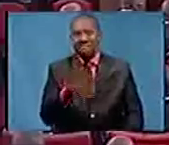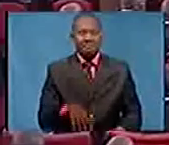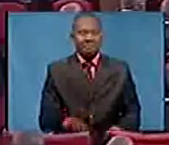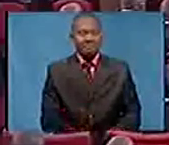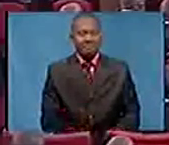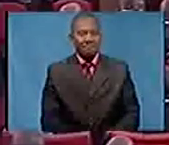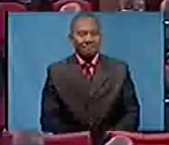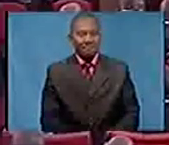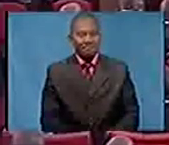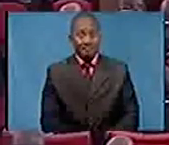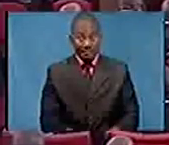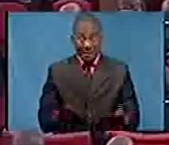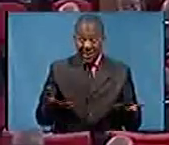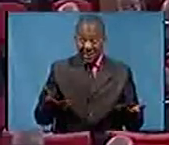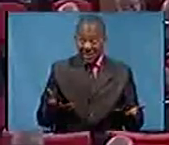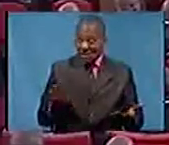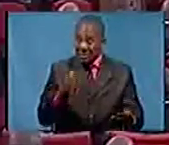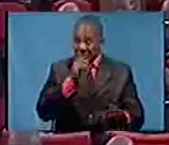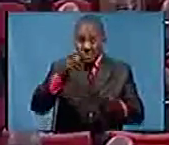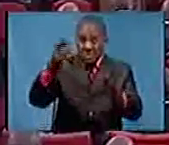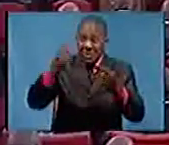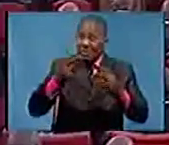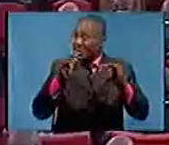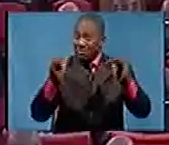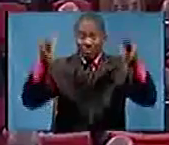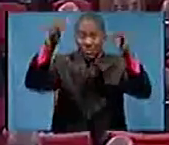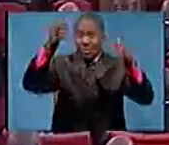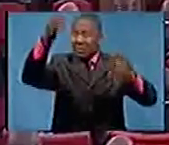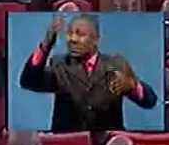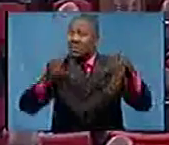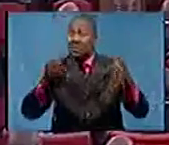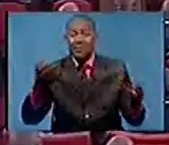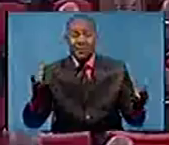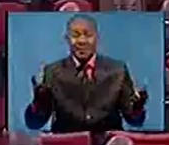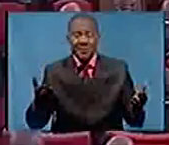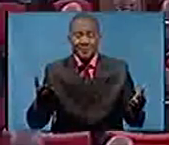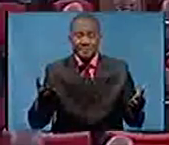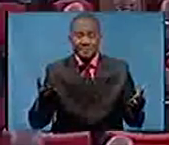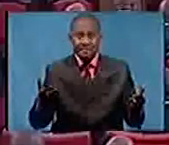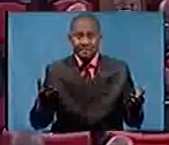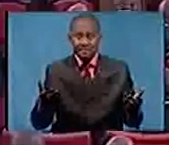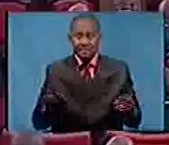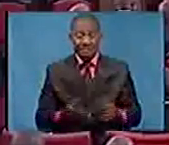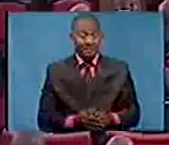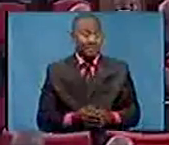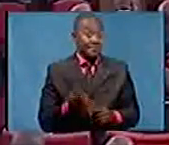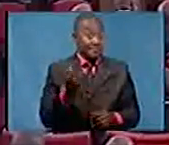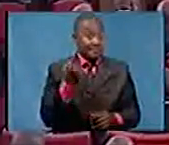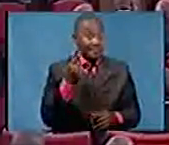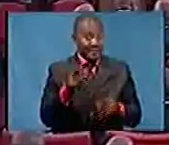institution of this dimension for the sake of the public good.